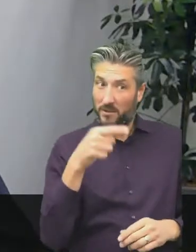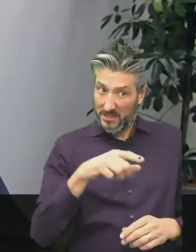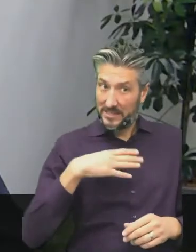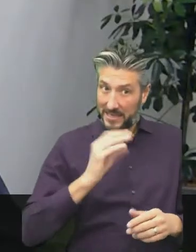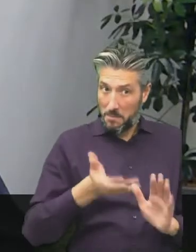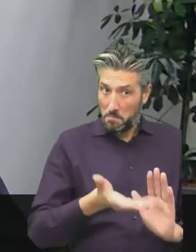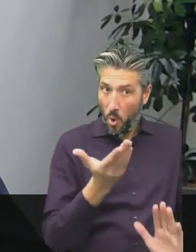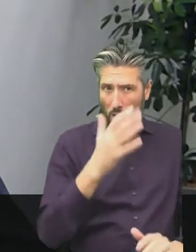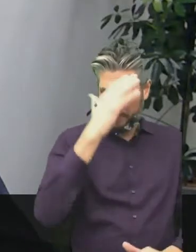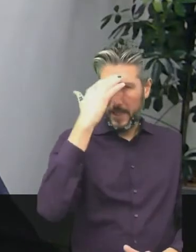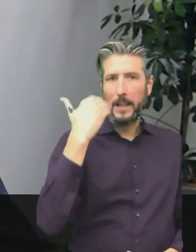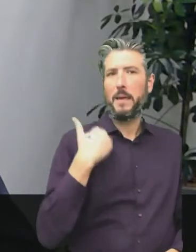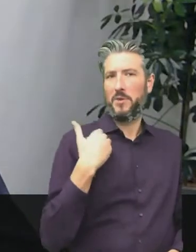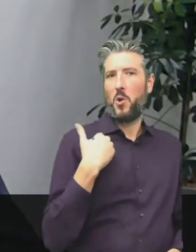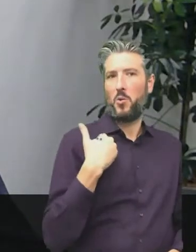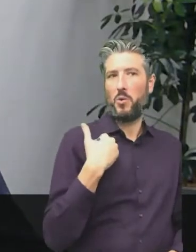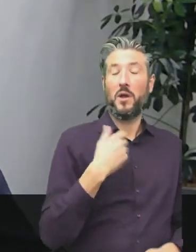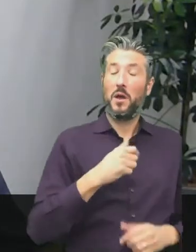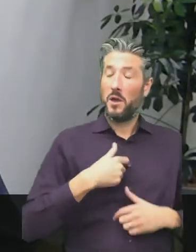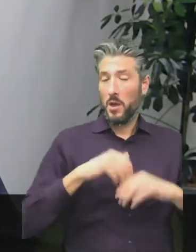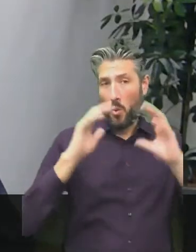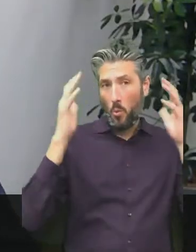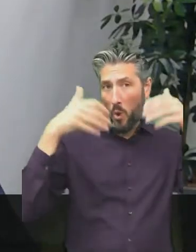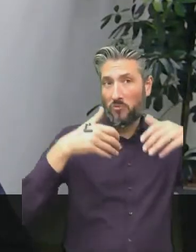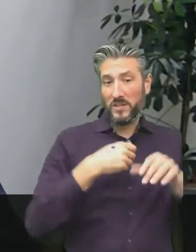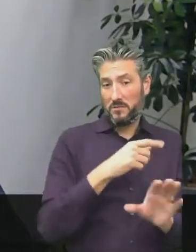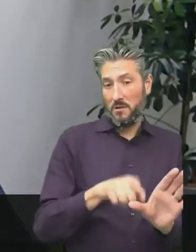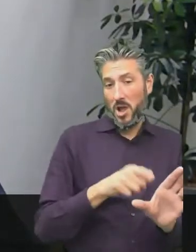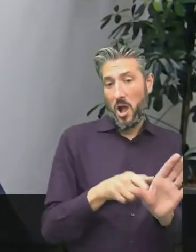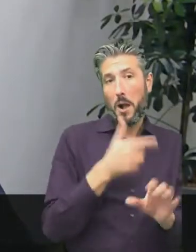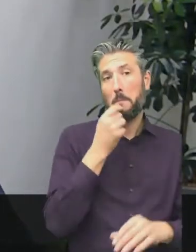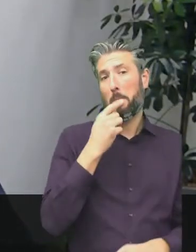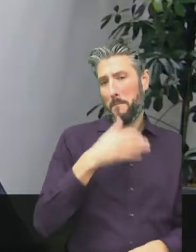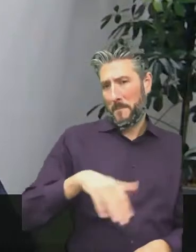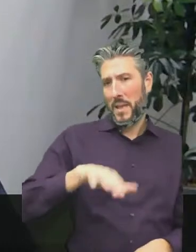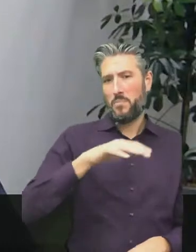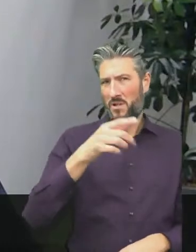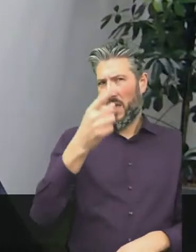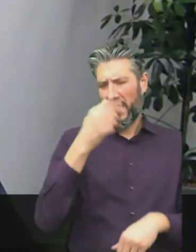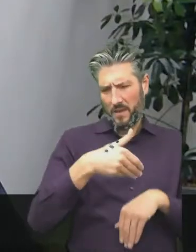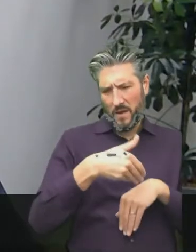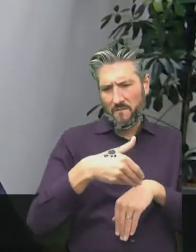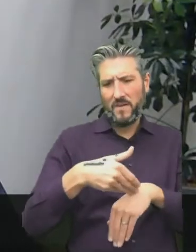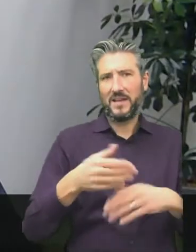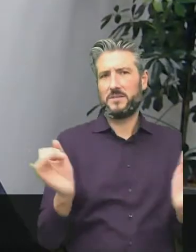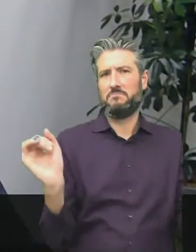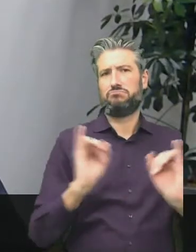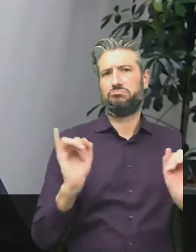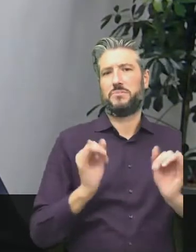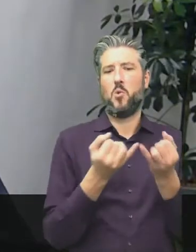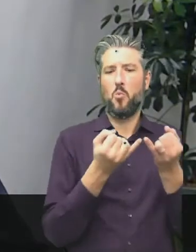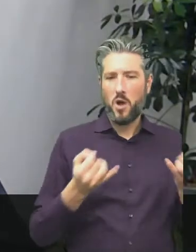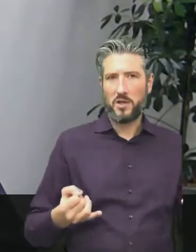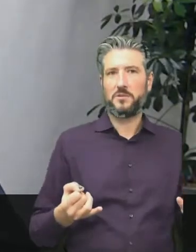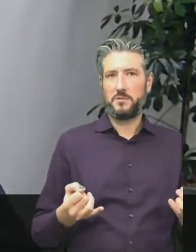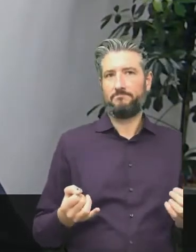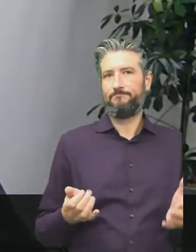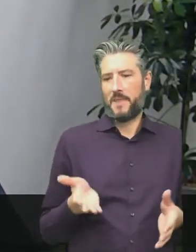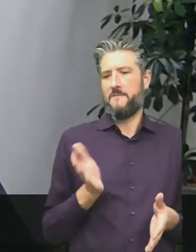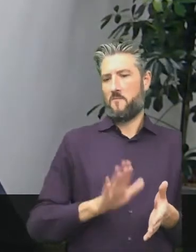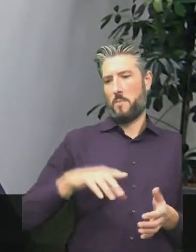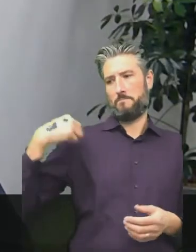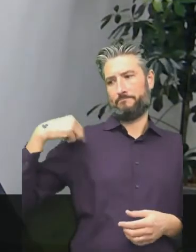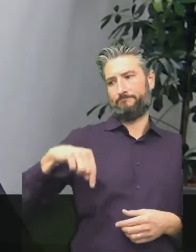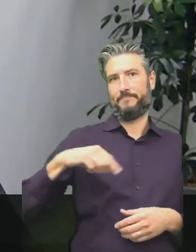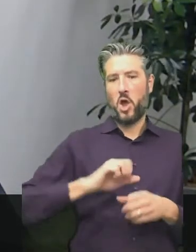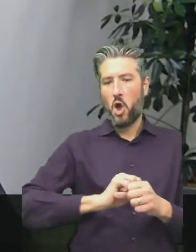young Londoners because you've been at the brunt of some of the consequences of the COVID pandemic, not least the inability